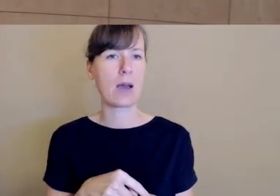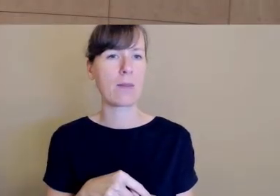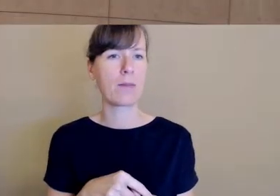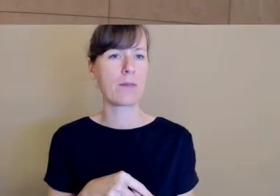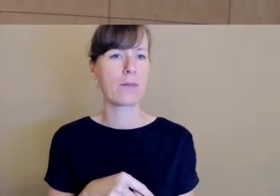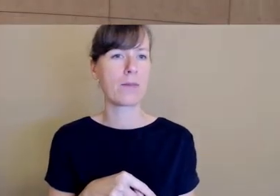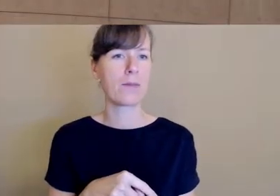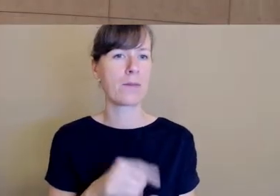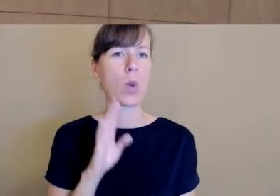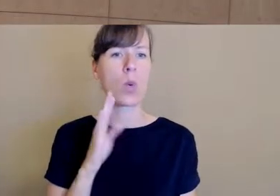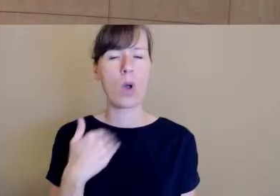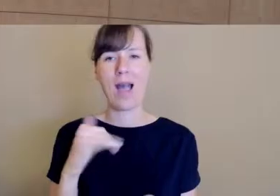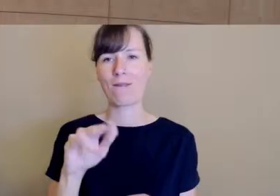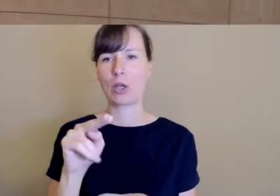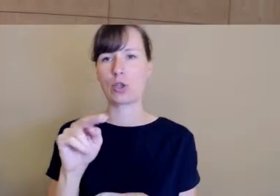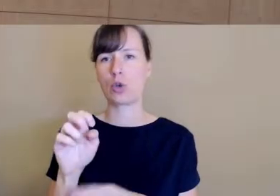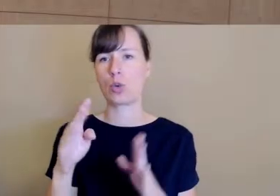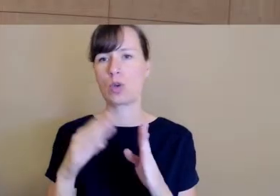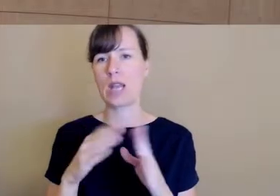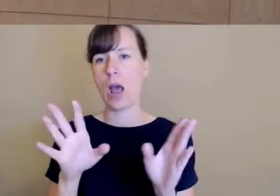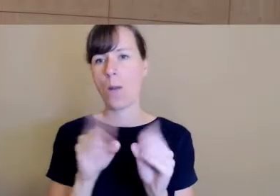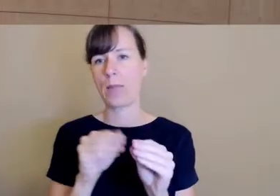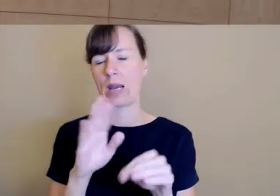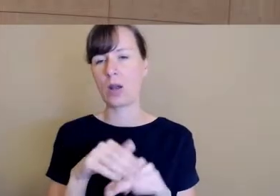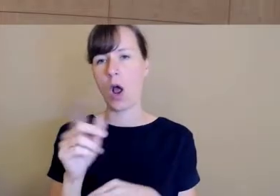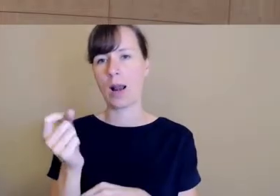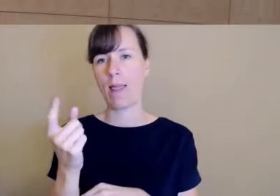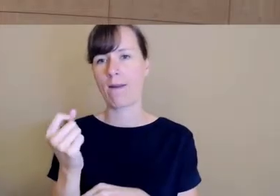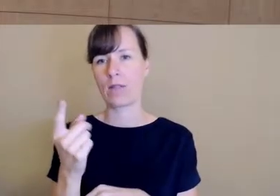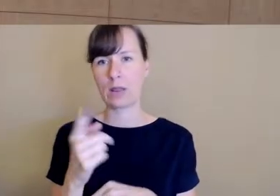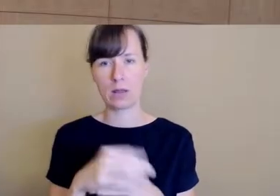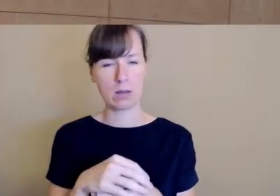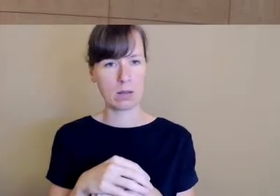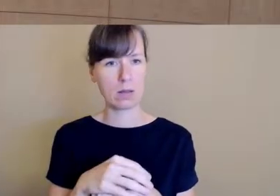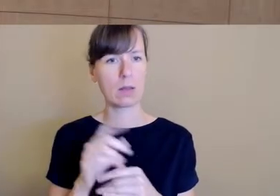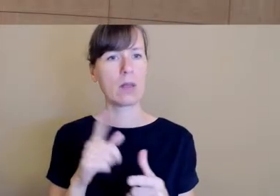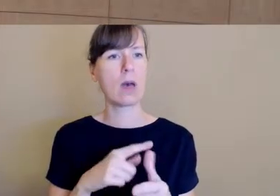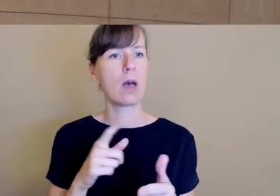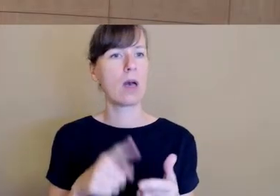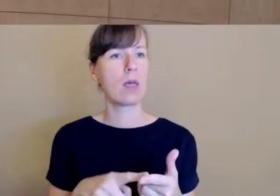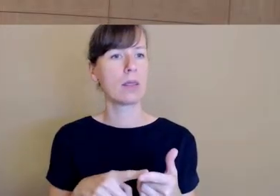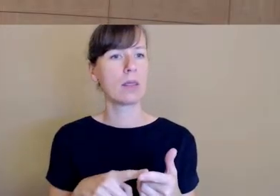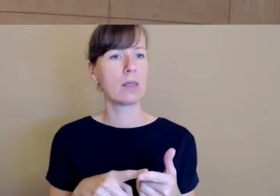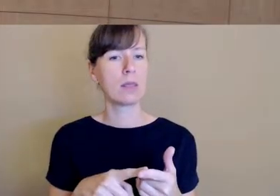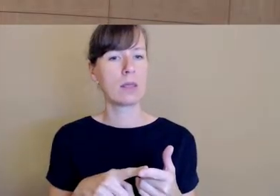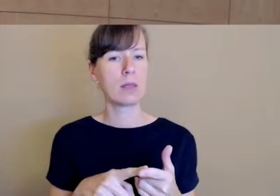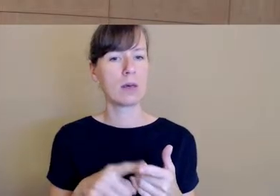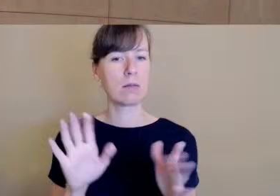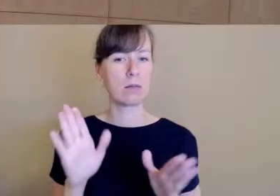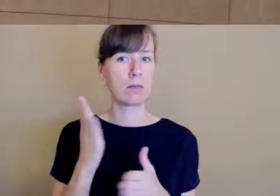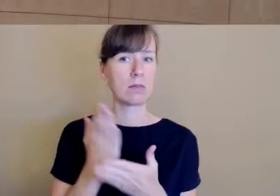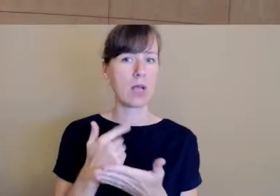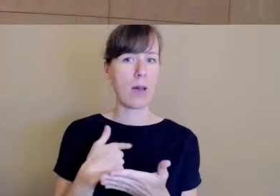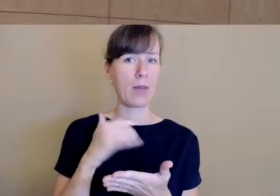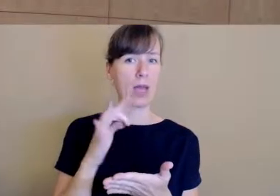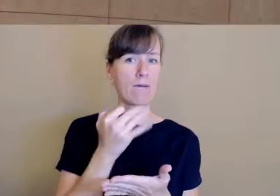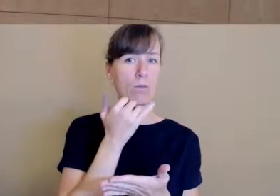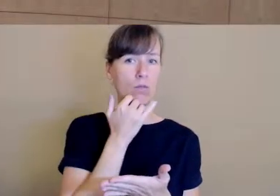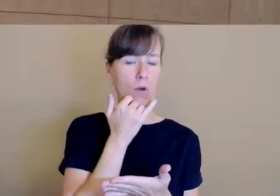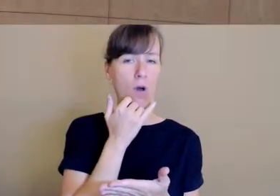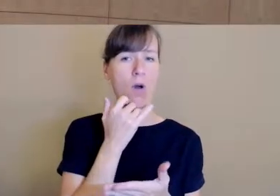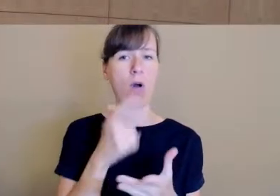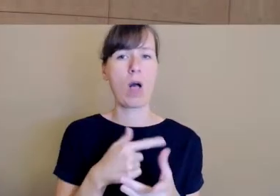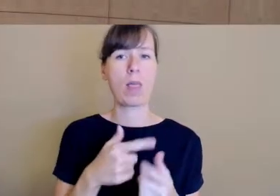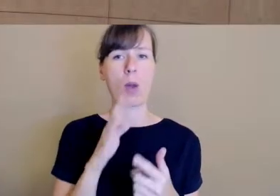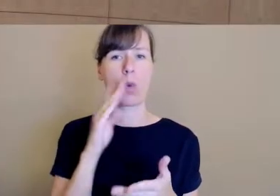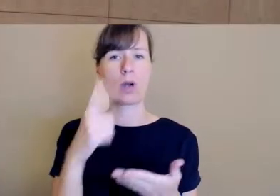We will have a June town meeting on the 11th, I think it is, and then we will, stop me if I'm wrong, or you disagree, cancel the June